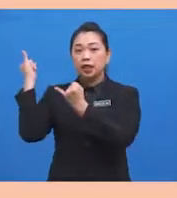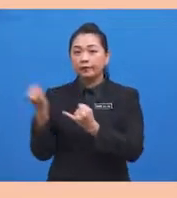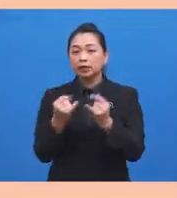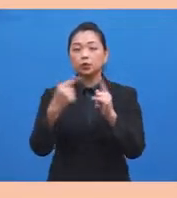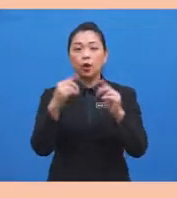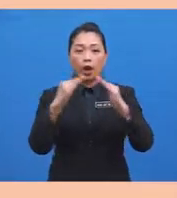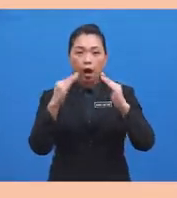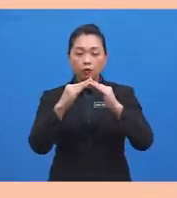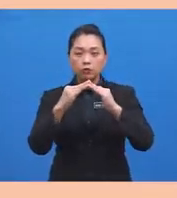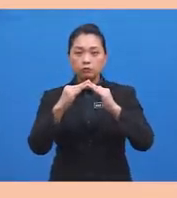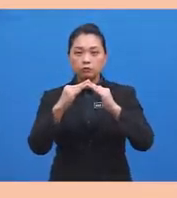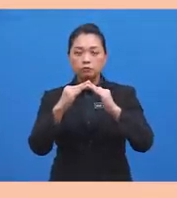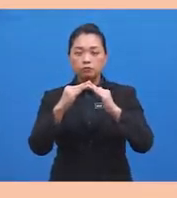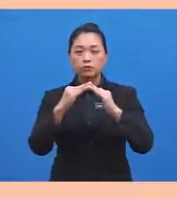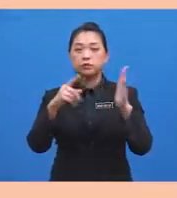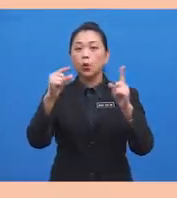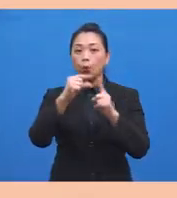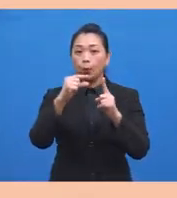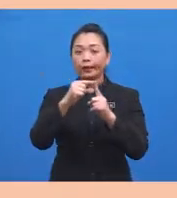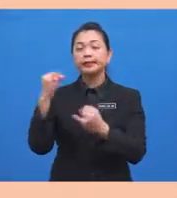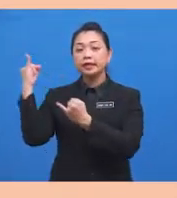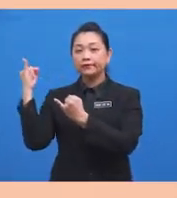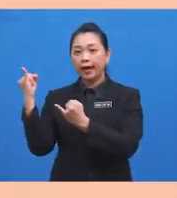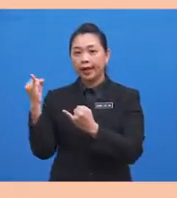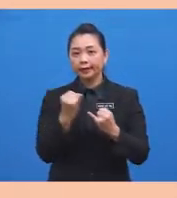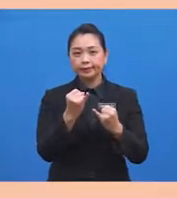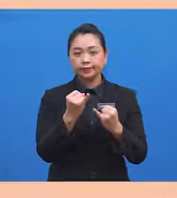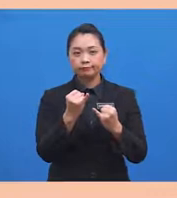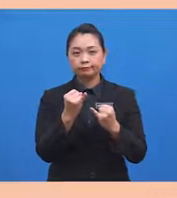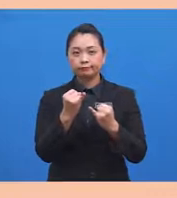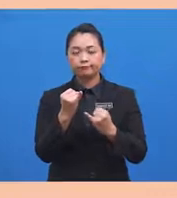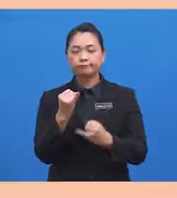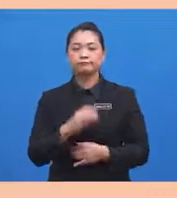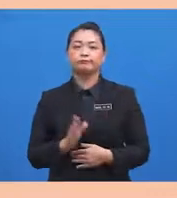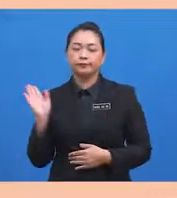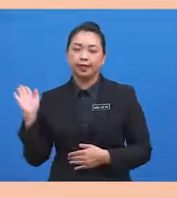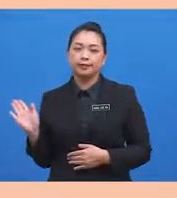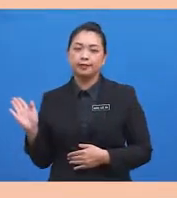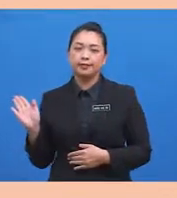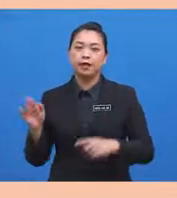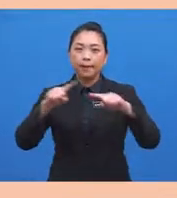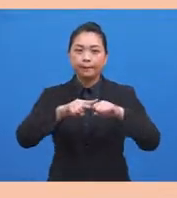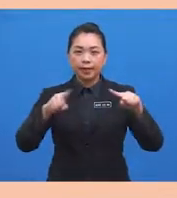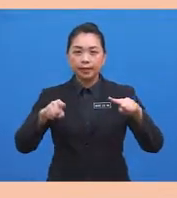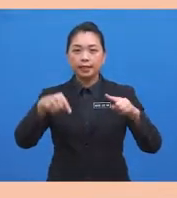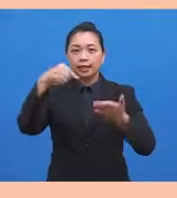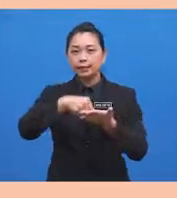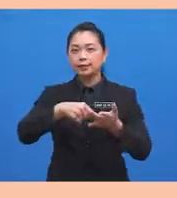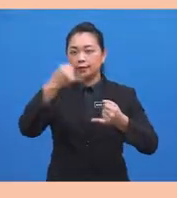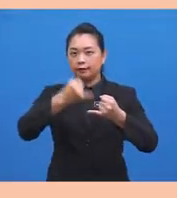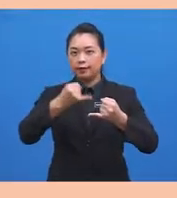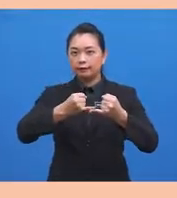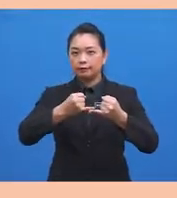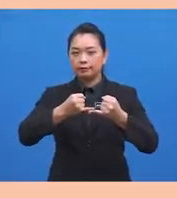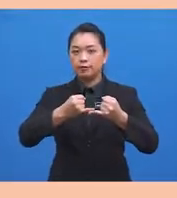event. The word invited should have helped you decide on guests. But this is the last